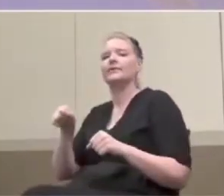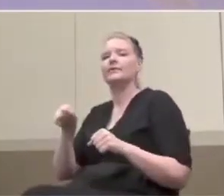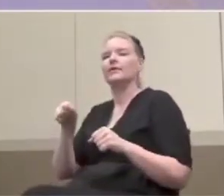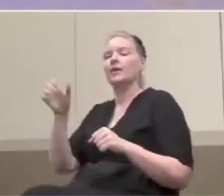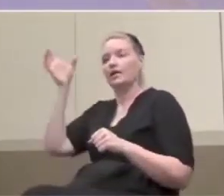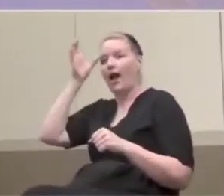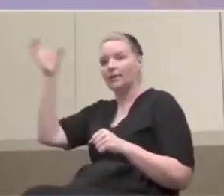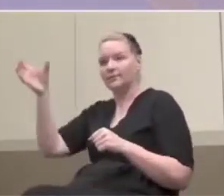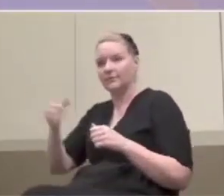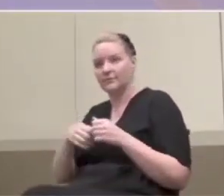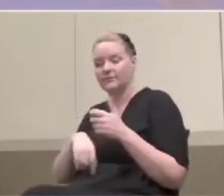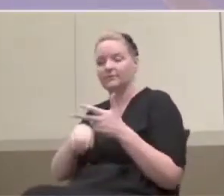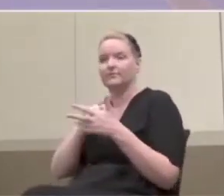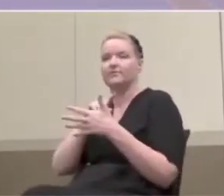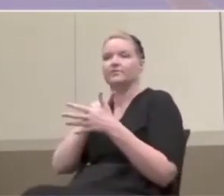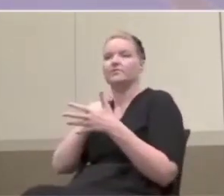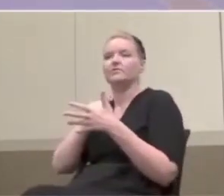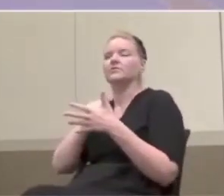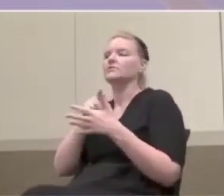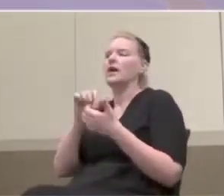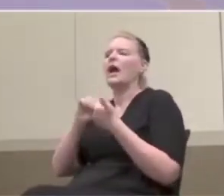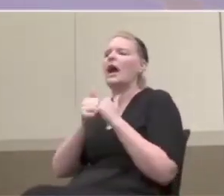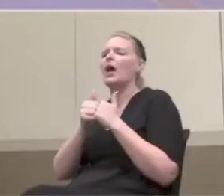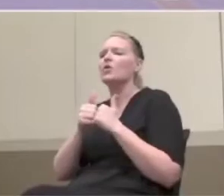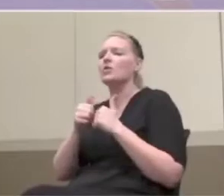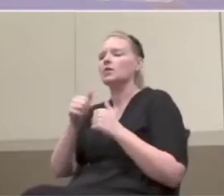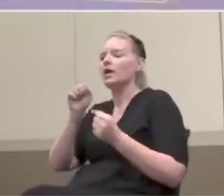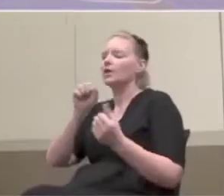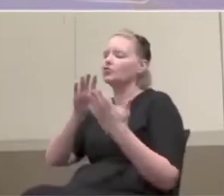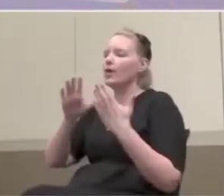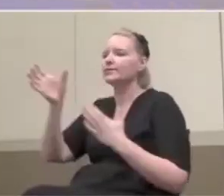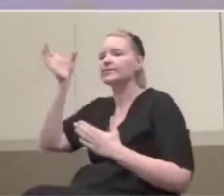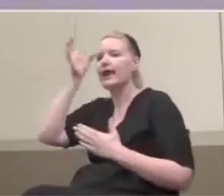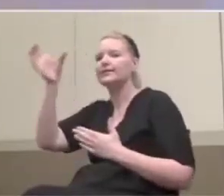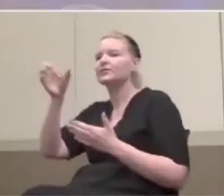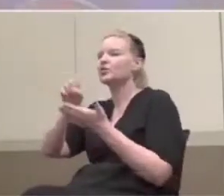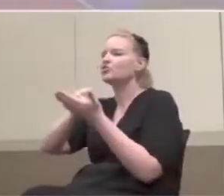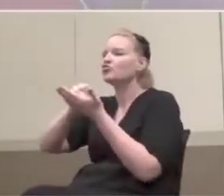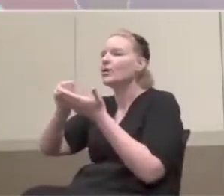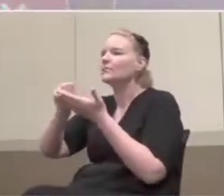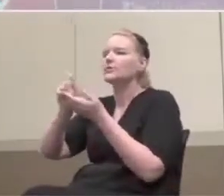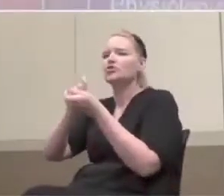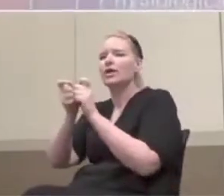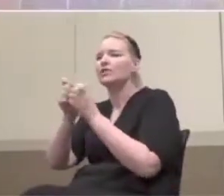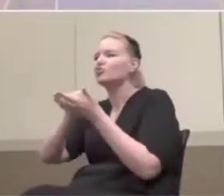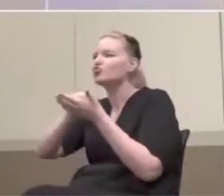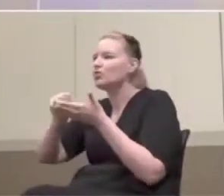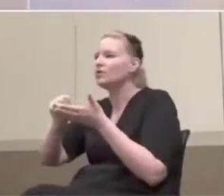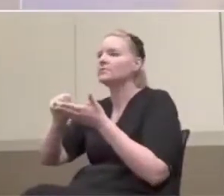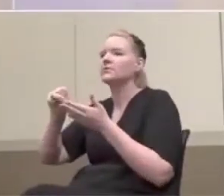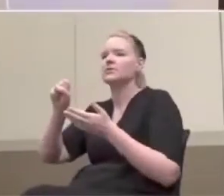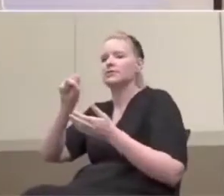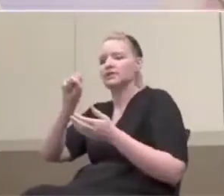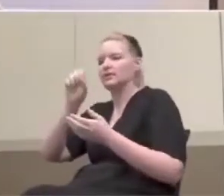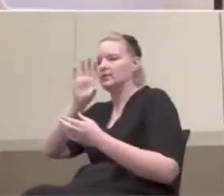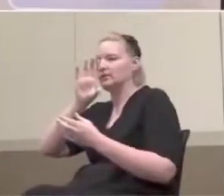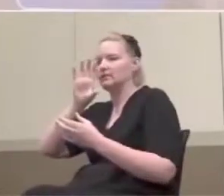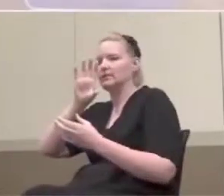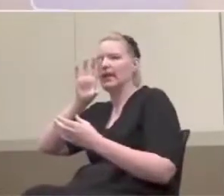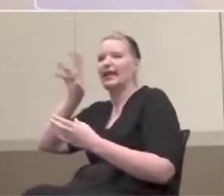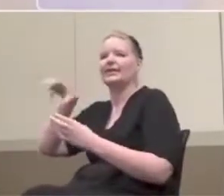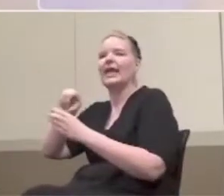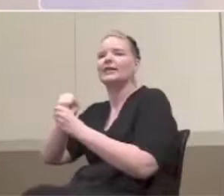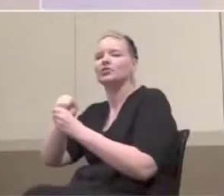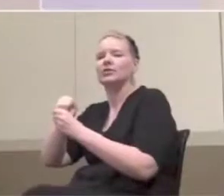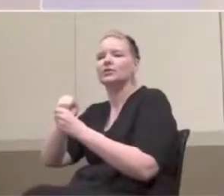it, by addressing the cognition, the script, and changing the script, and engaging the rational brain.